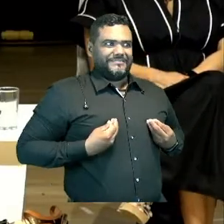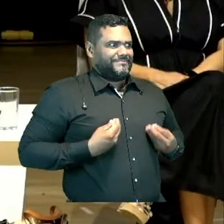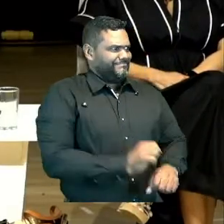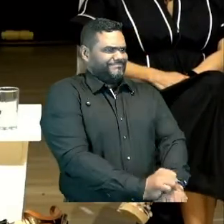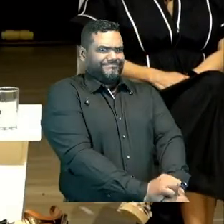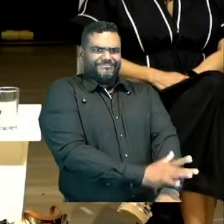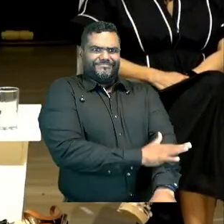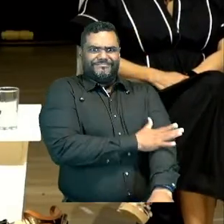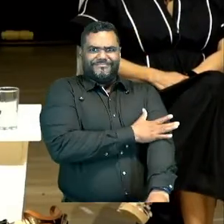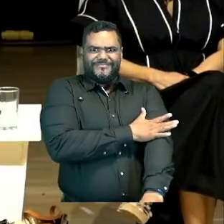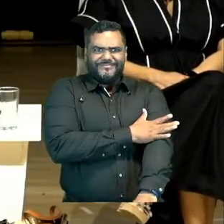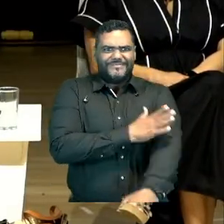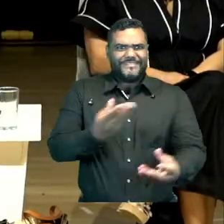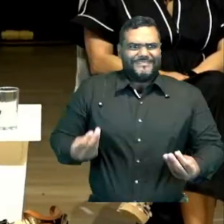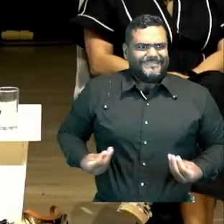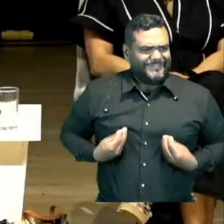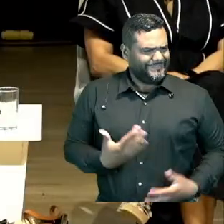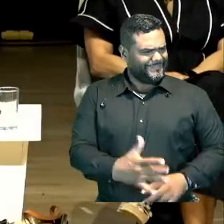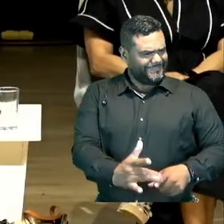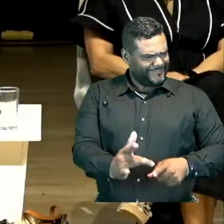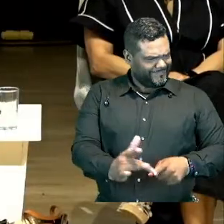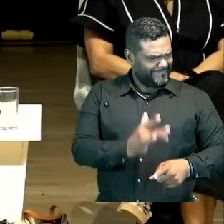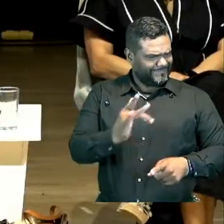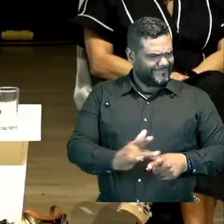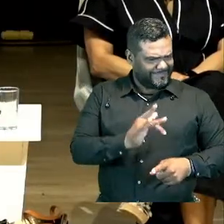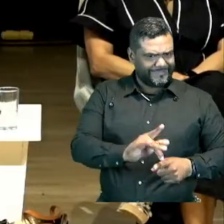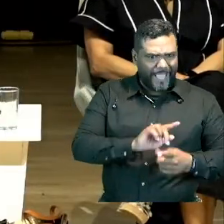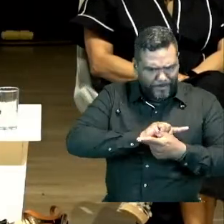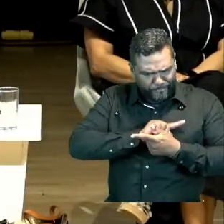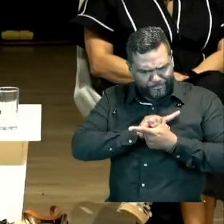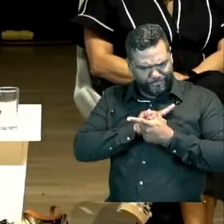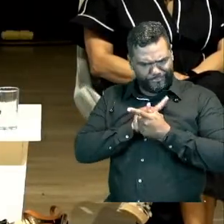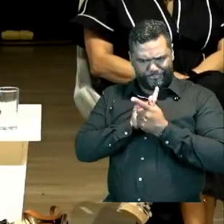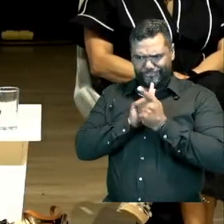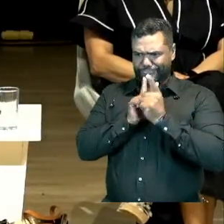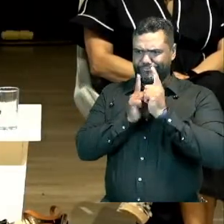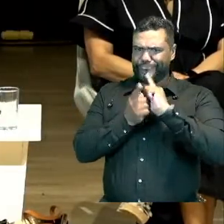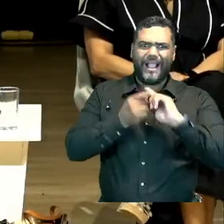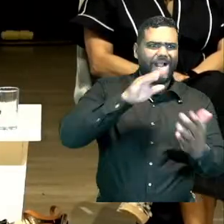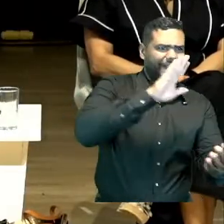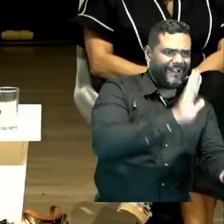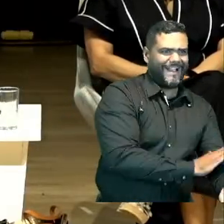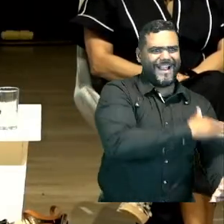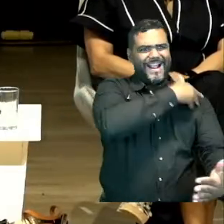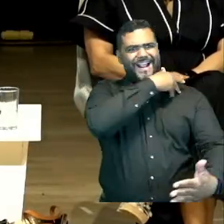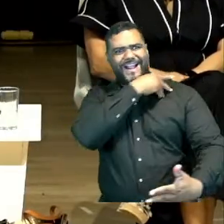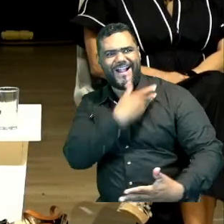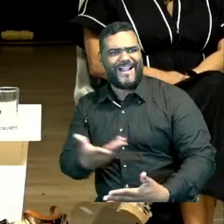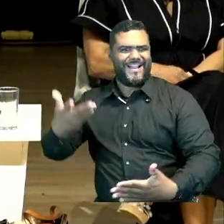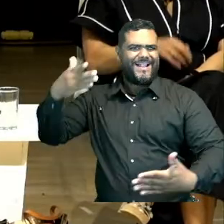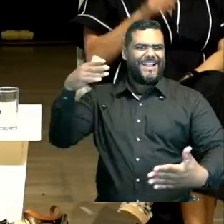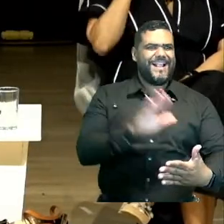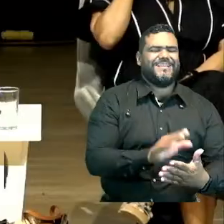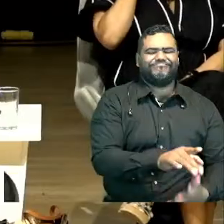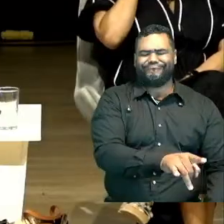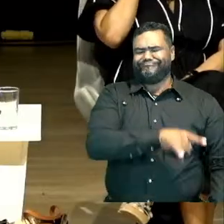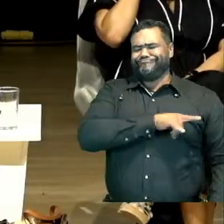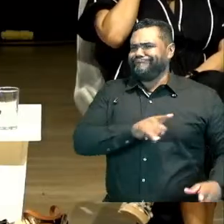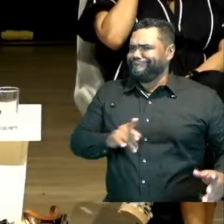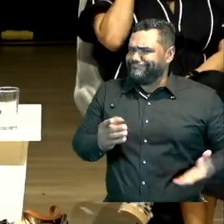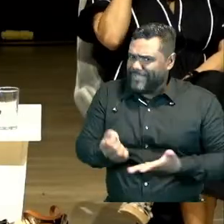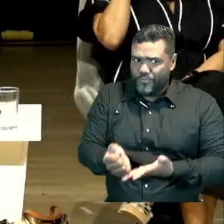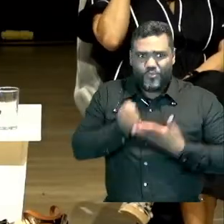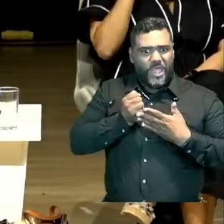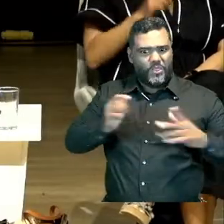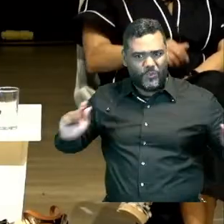that life vest. Music needs to continue to be that pathway to be able to transform